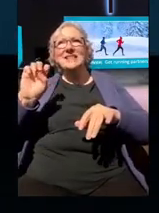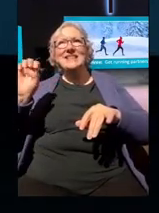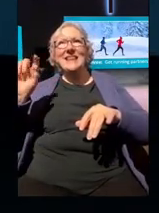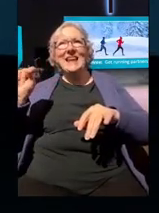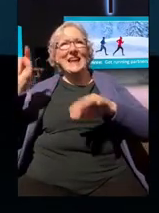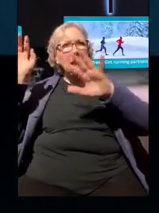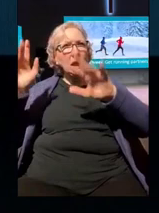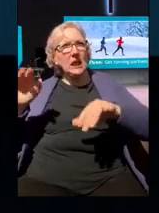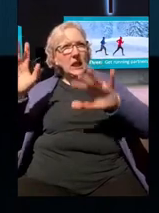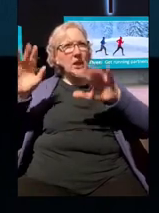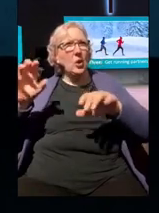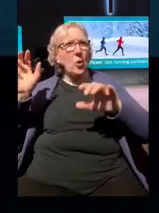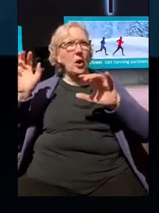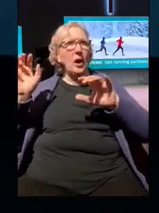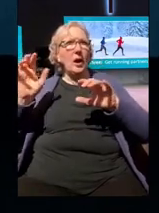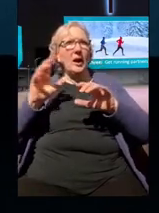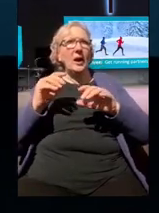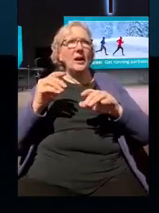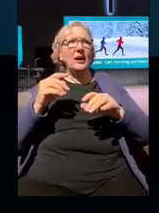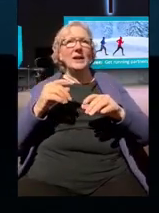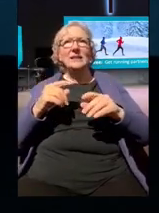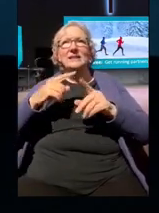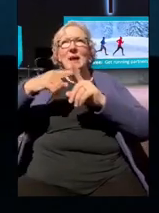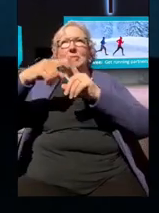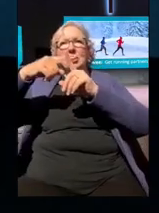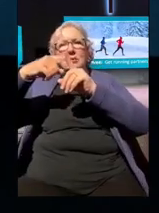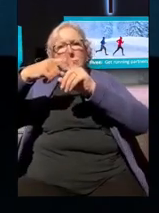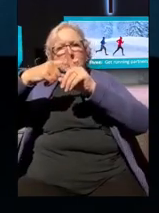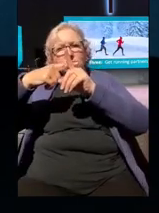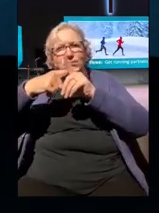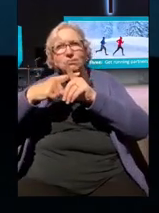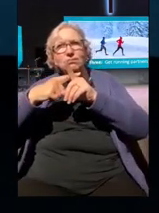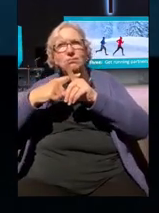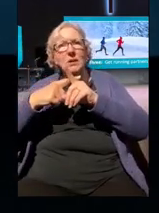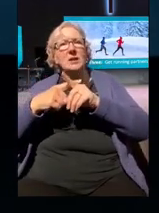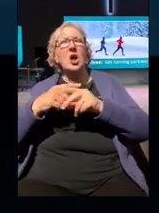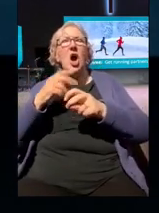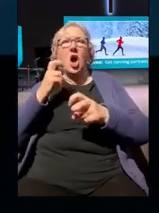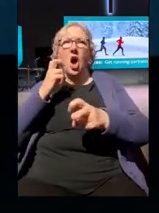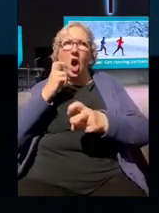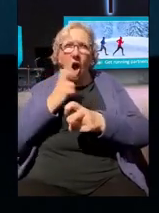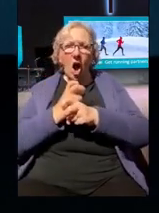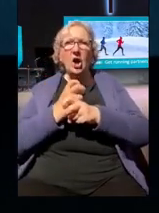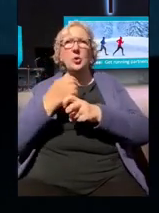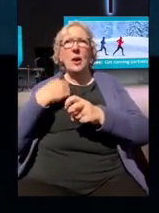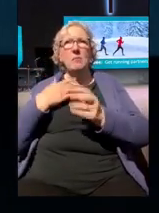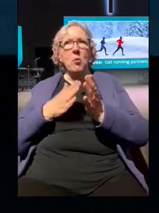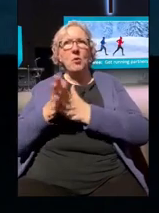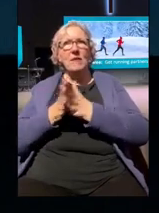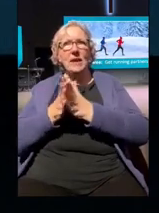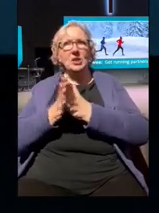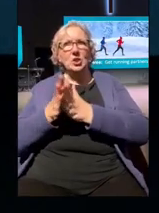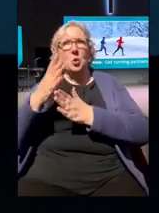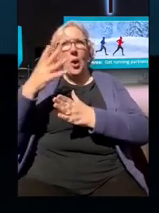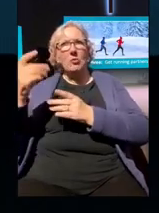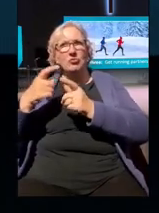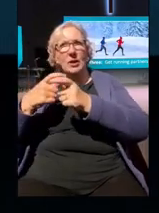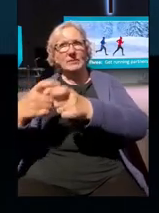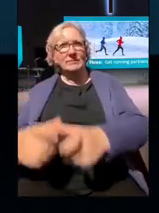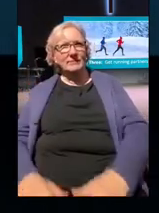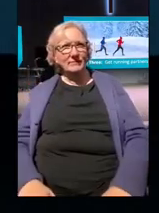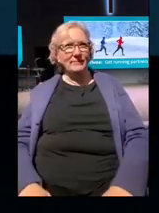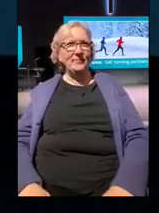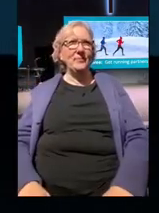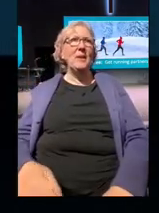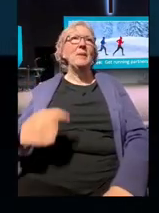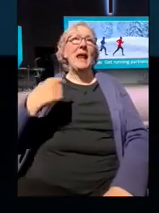it's single-digit temperatures, it is really tough to get motivated. But one thing that I had was a group